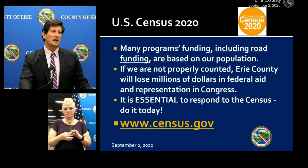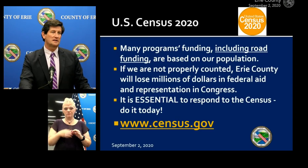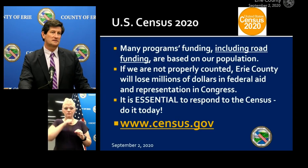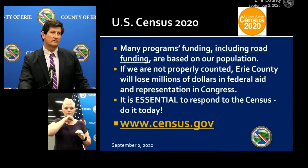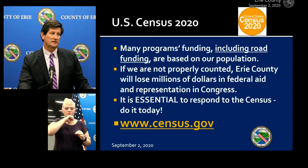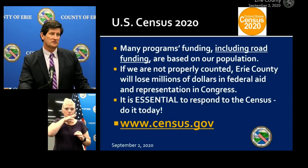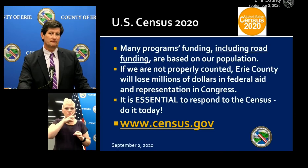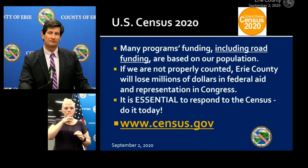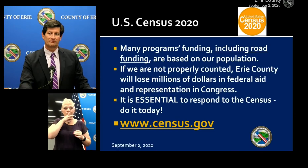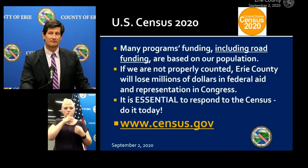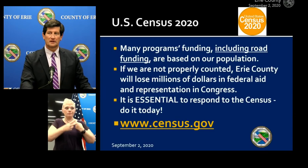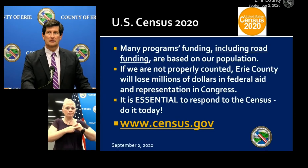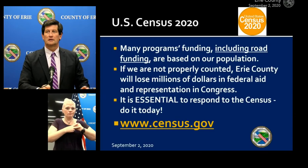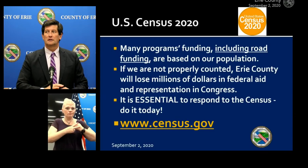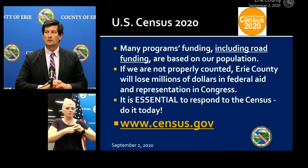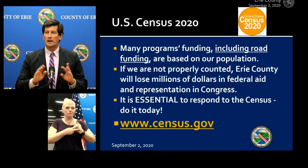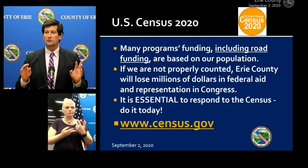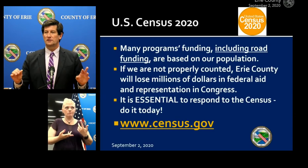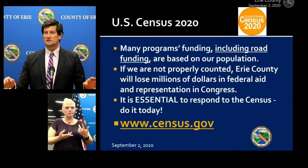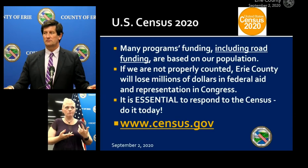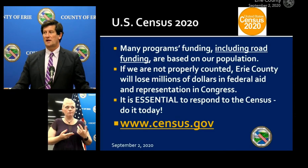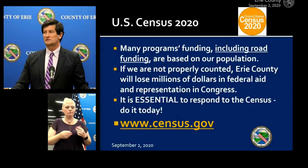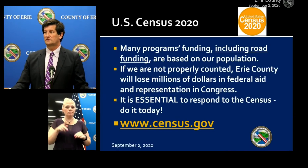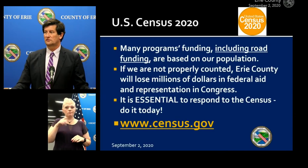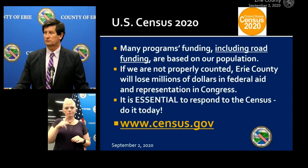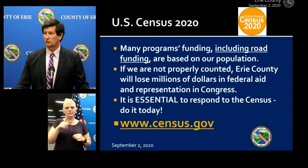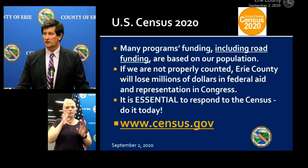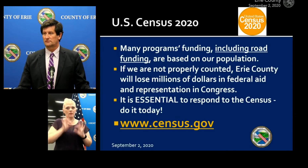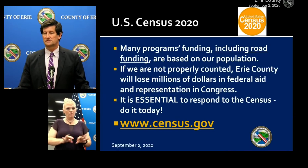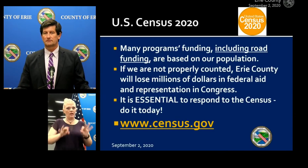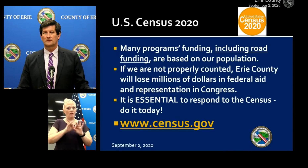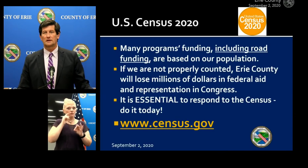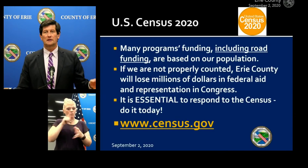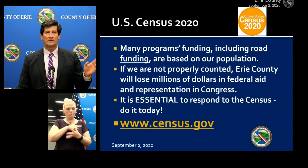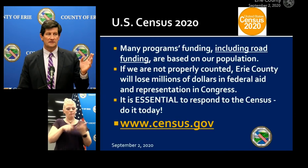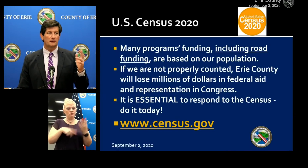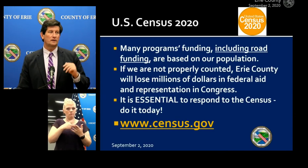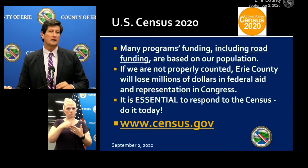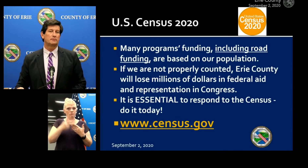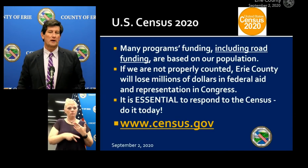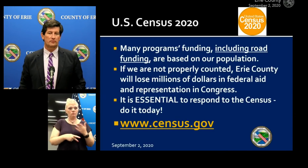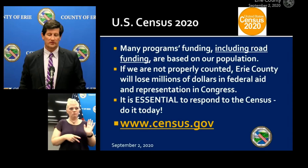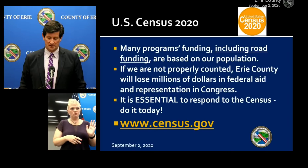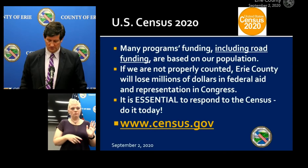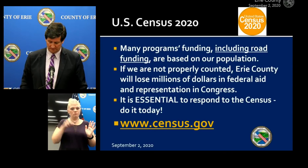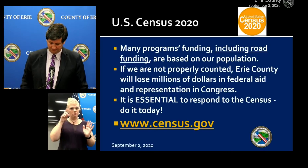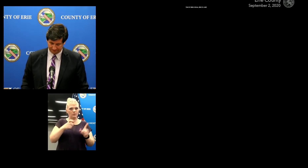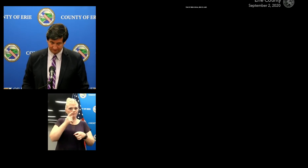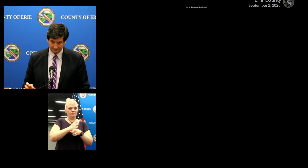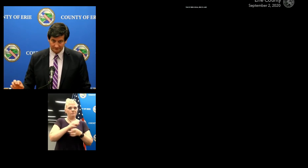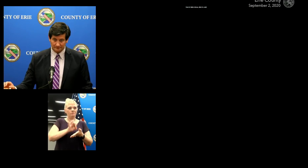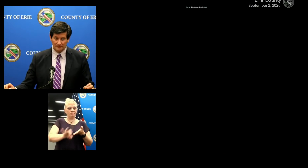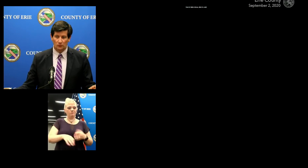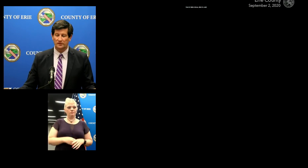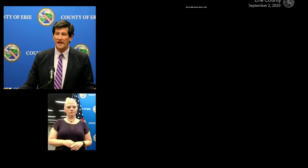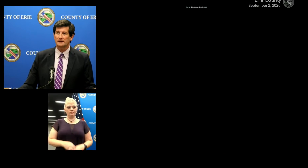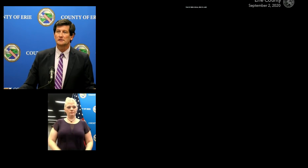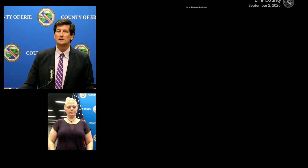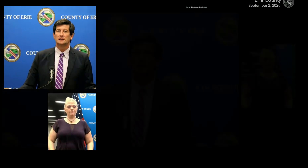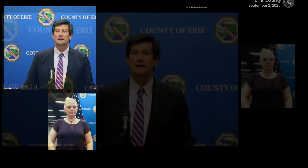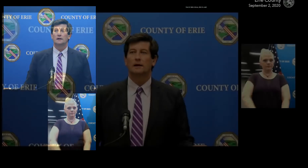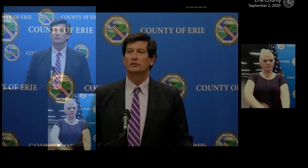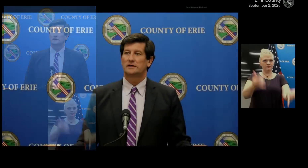water conservation. Population matters for those programs, and that's why we got to be properly counted. With